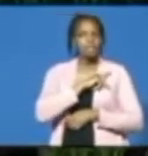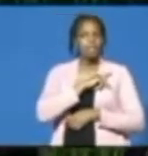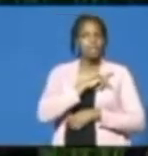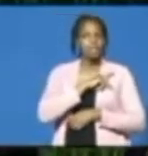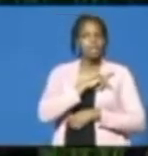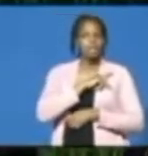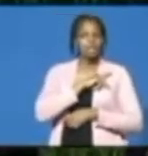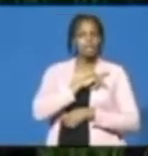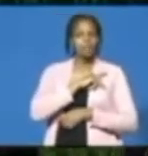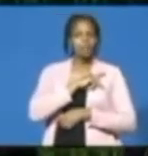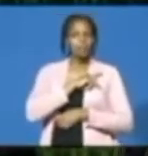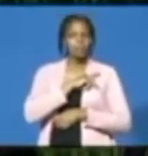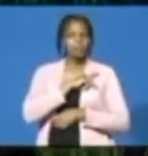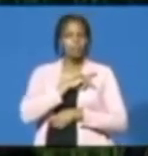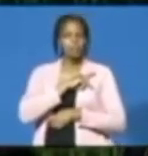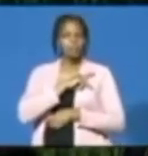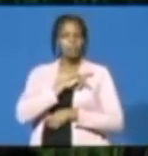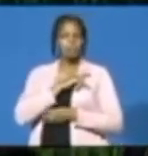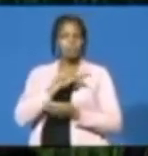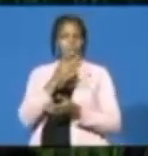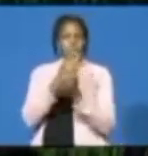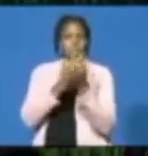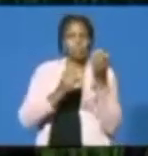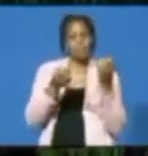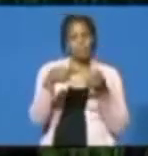there are a number of you